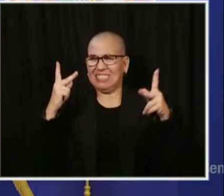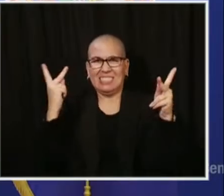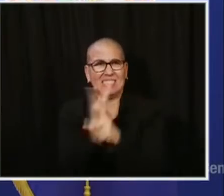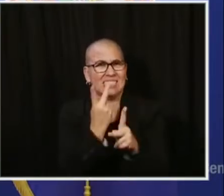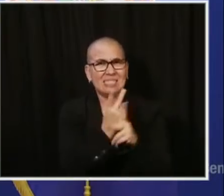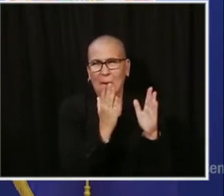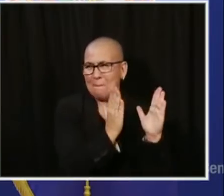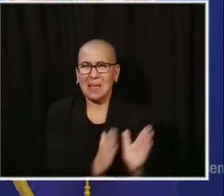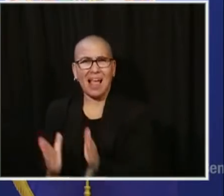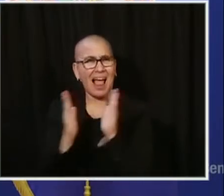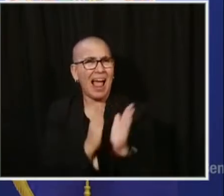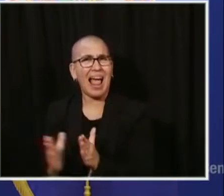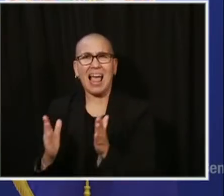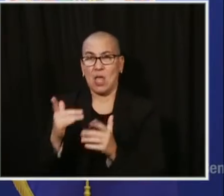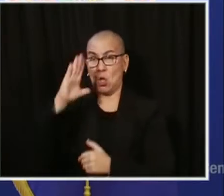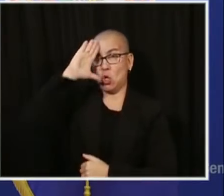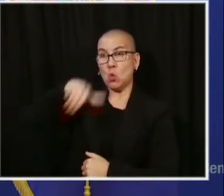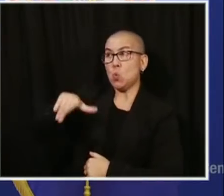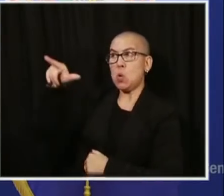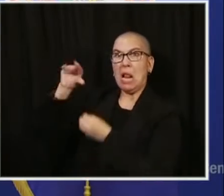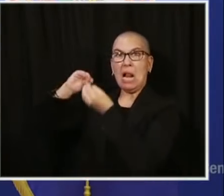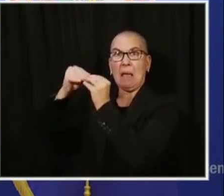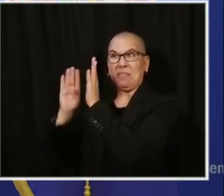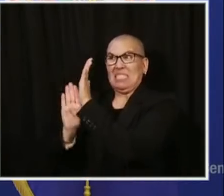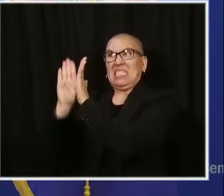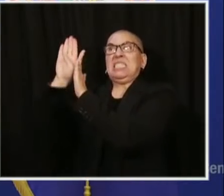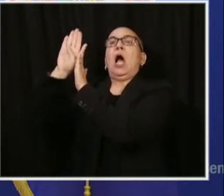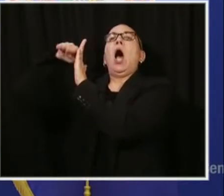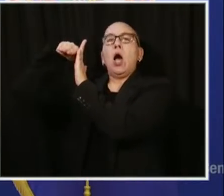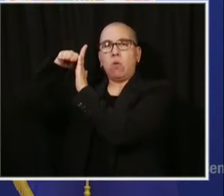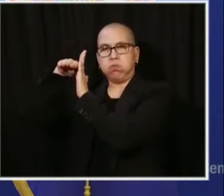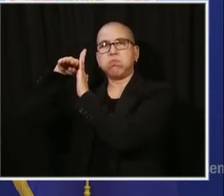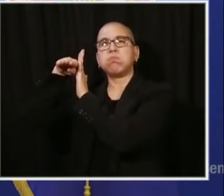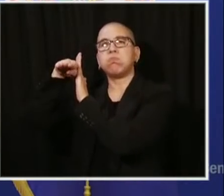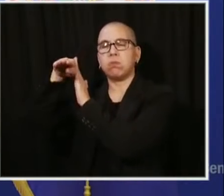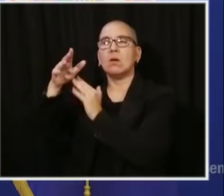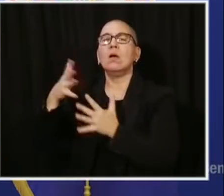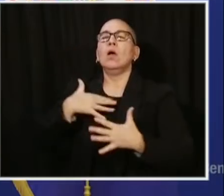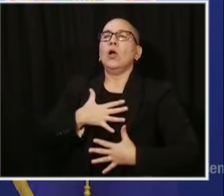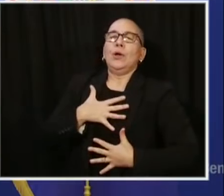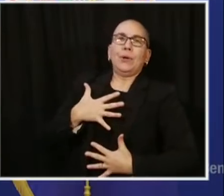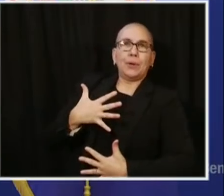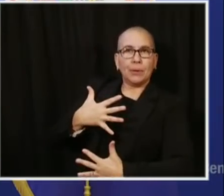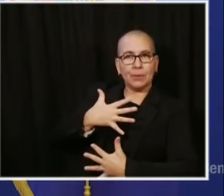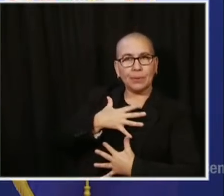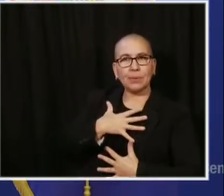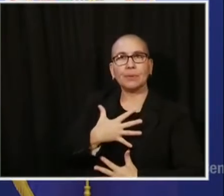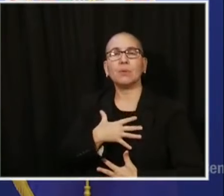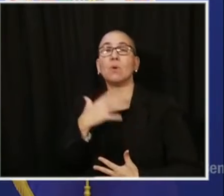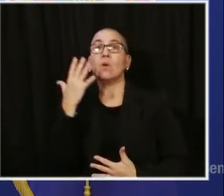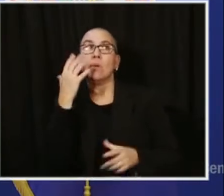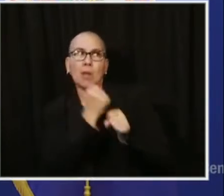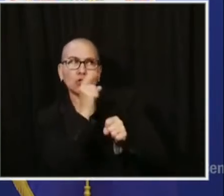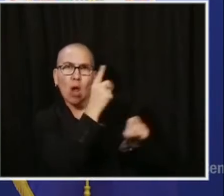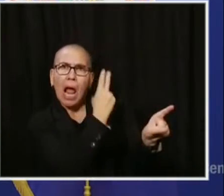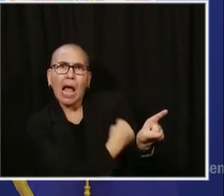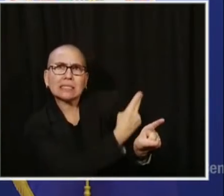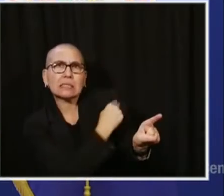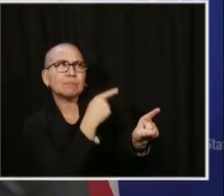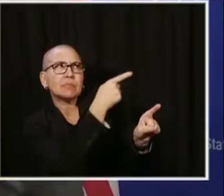to bend that, and will also make sure that, that our hospitalizations and our capacity remain the